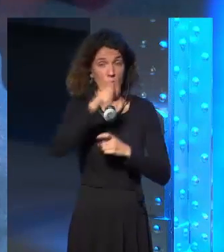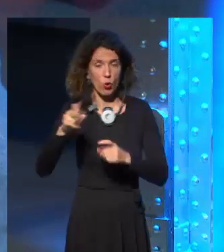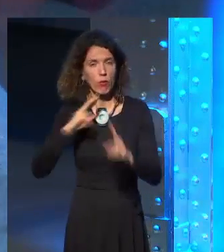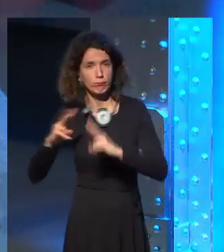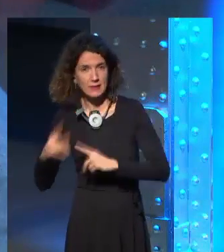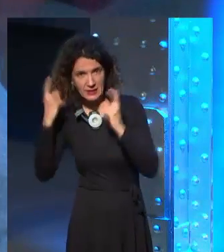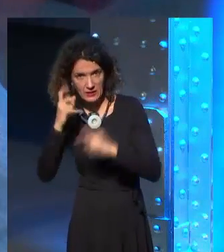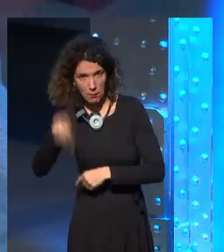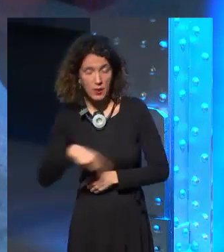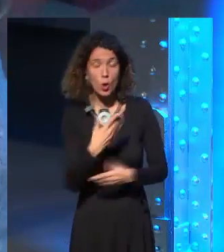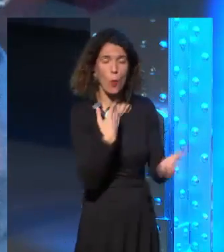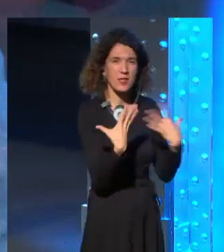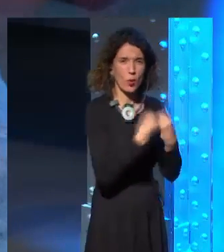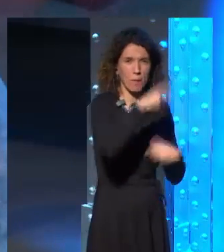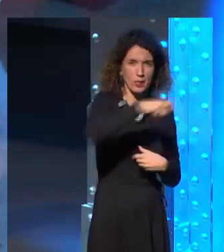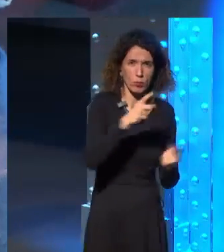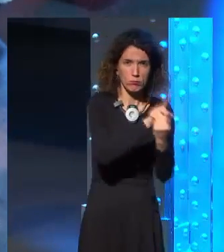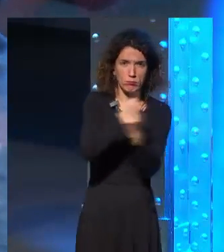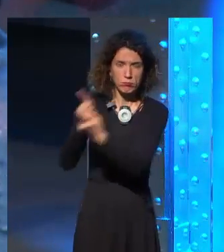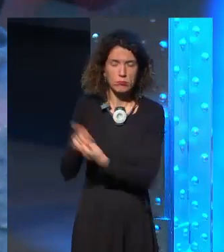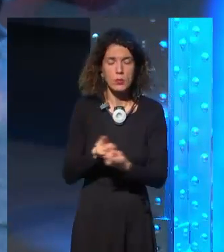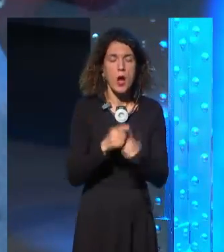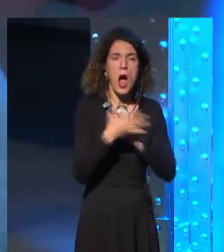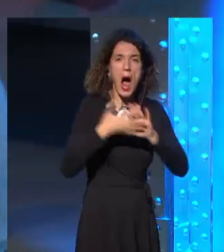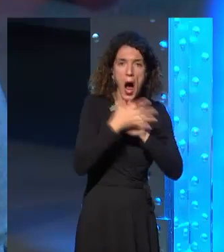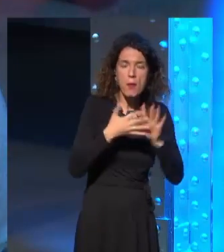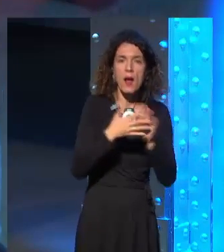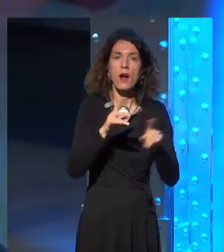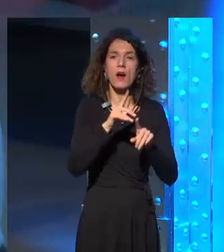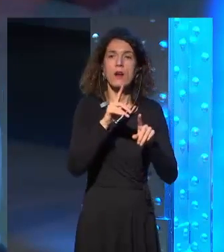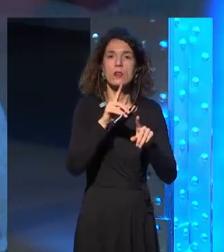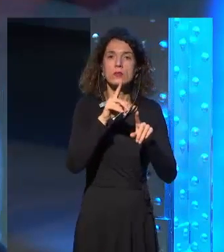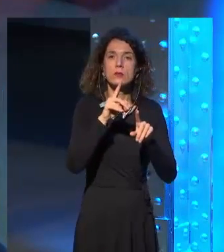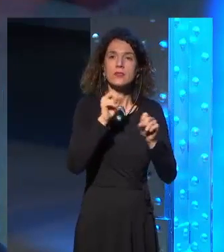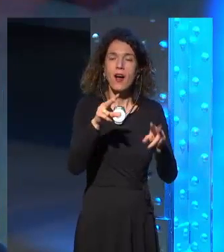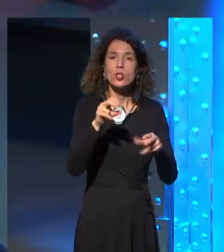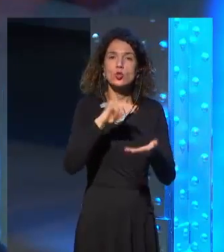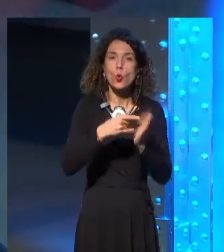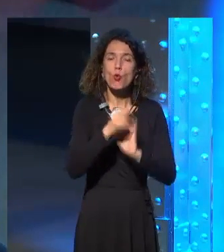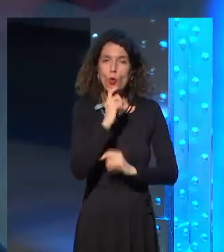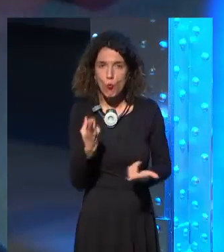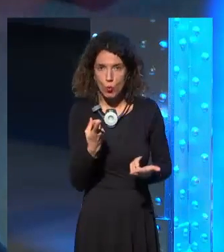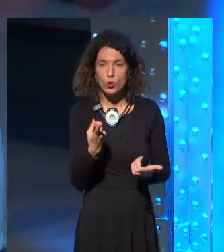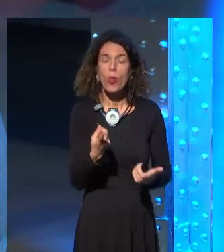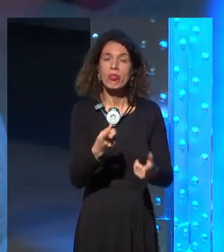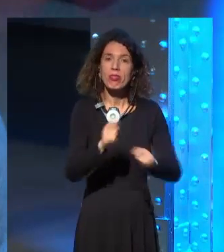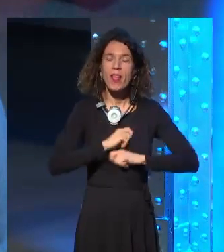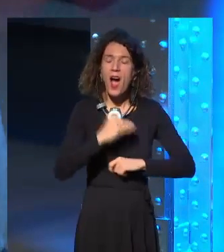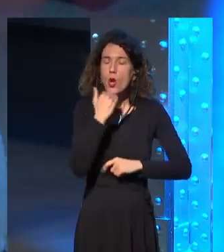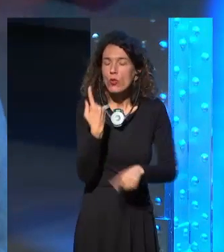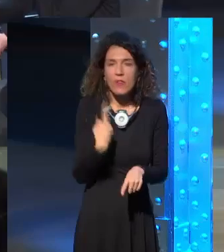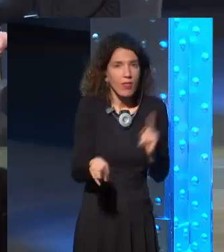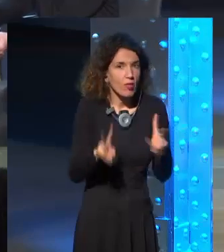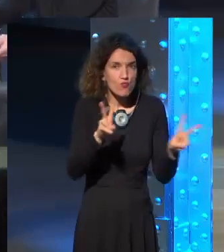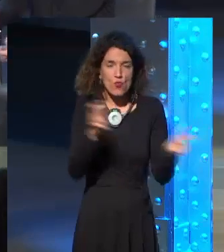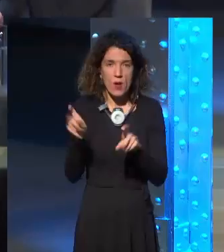one of you about what we're trying to solve. And that also provides an entirely new dimension to everything you experience. Because